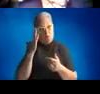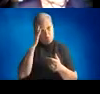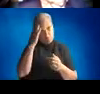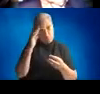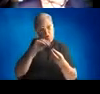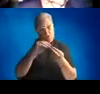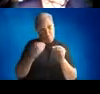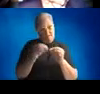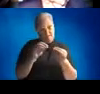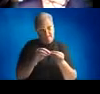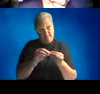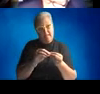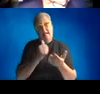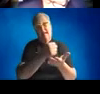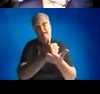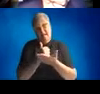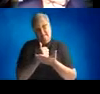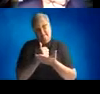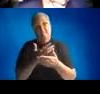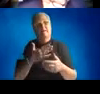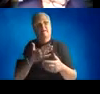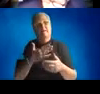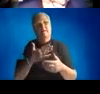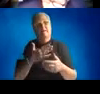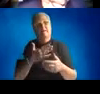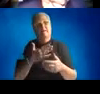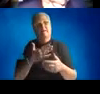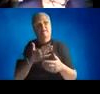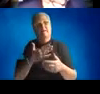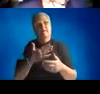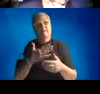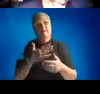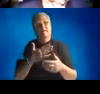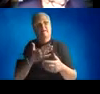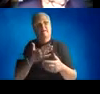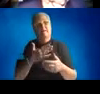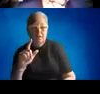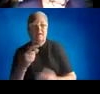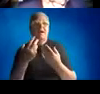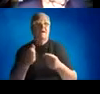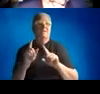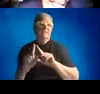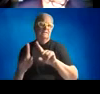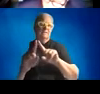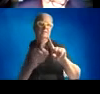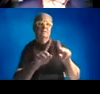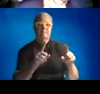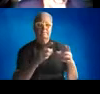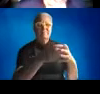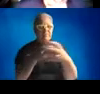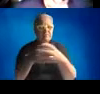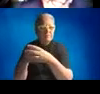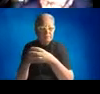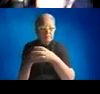tool and also helps in budgeting purposes by different stakeholders. I think planning and budgeting has come